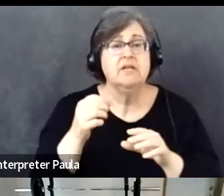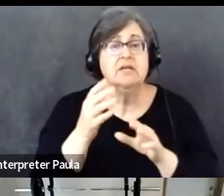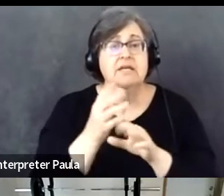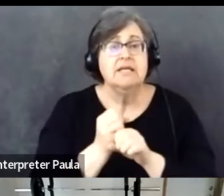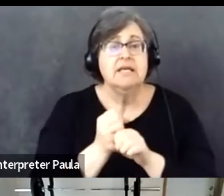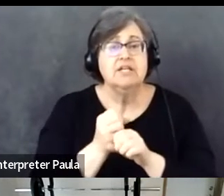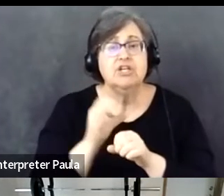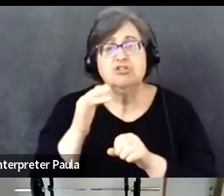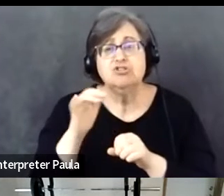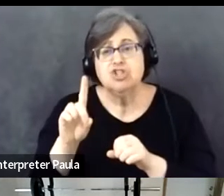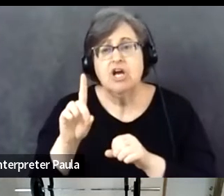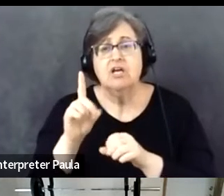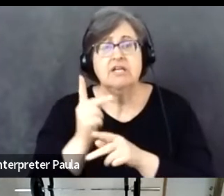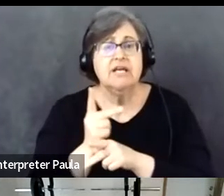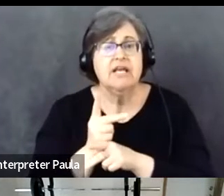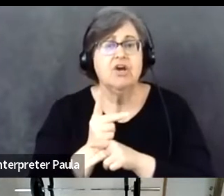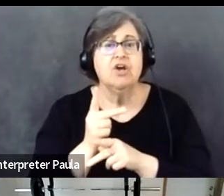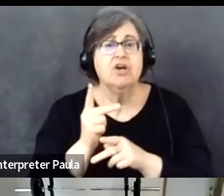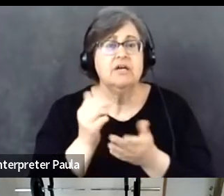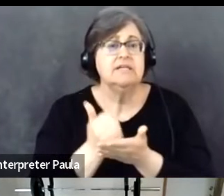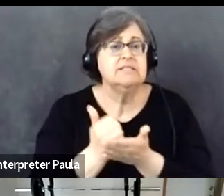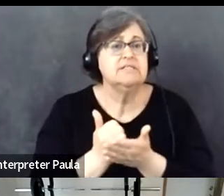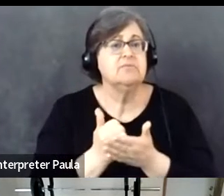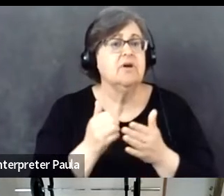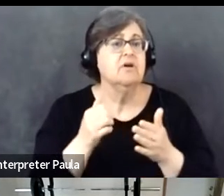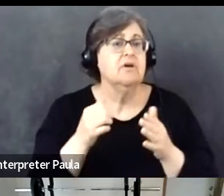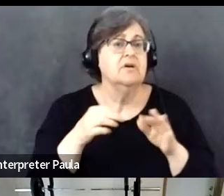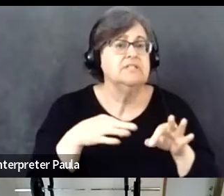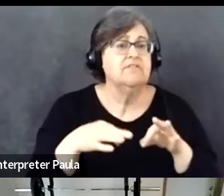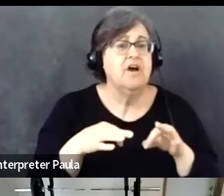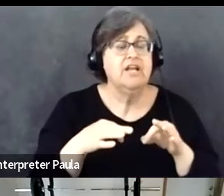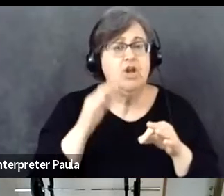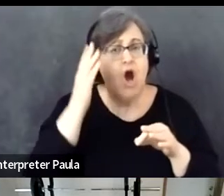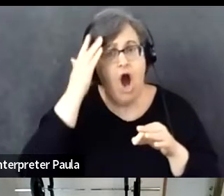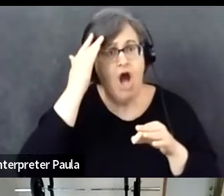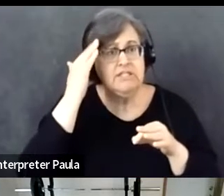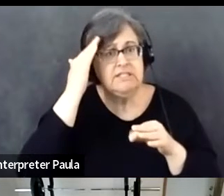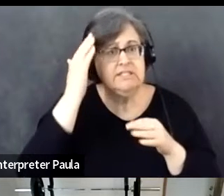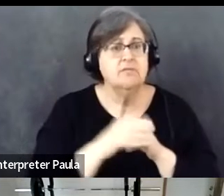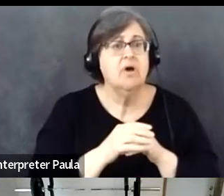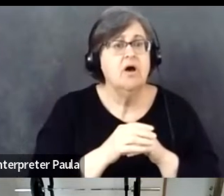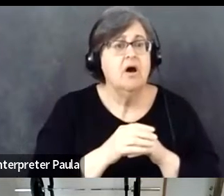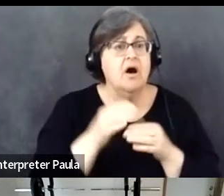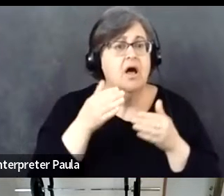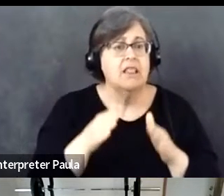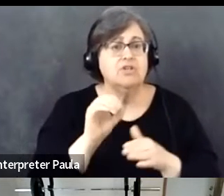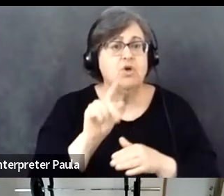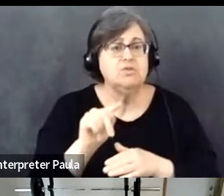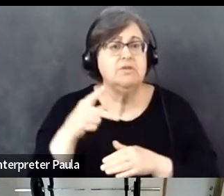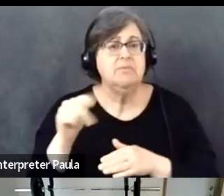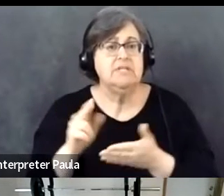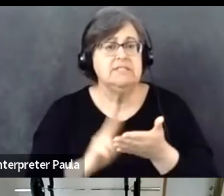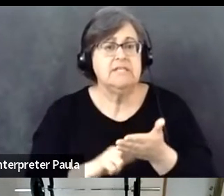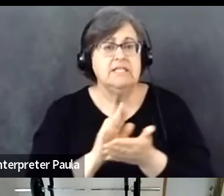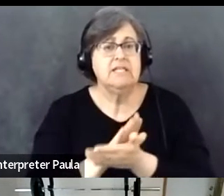allows OTs and PTs to sign documents are required for accessible parking permits, keeps law enforcement reports about a person in crisis